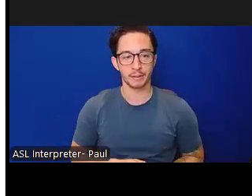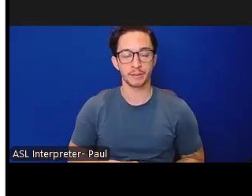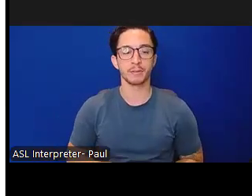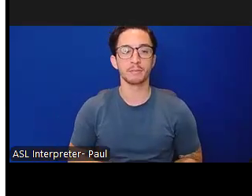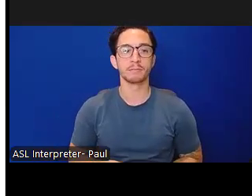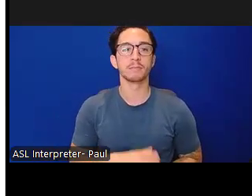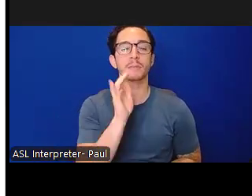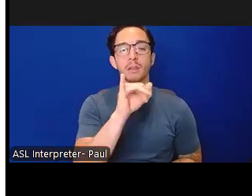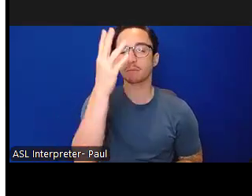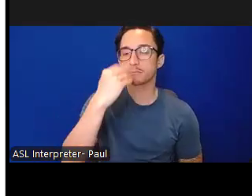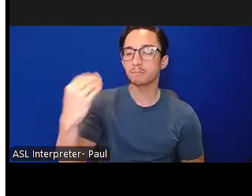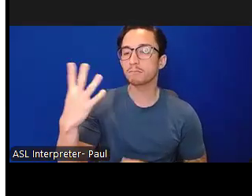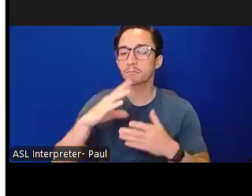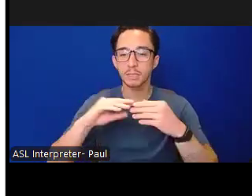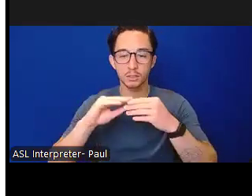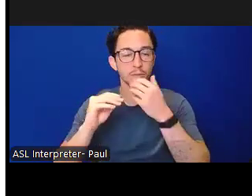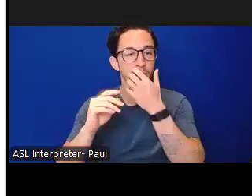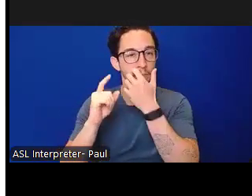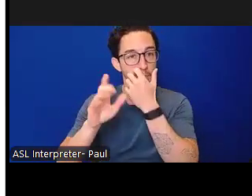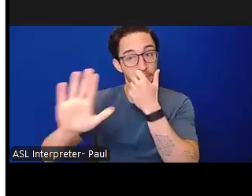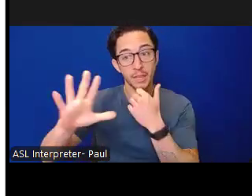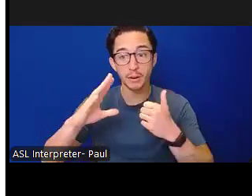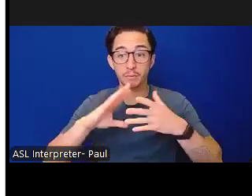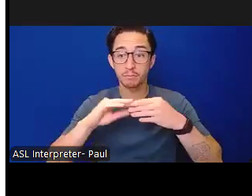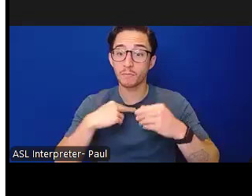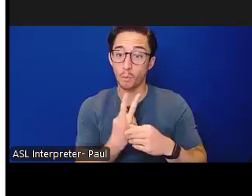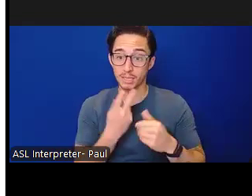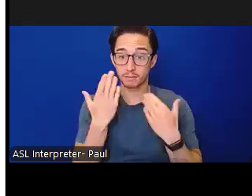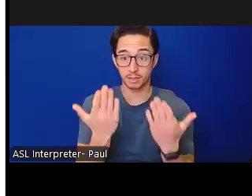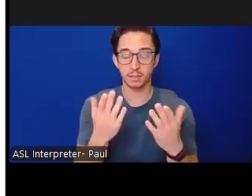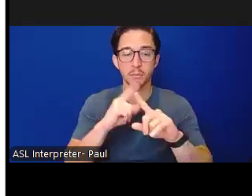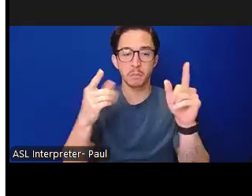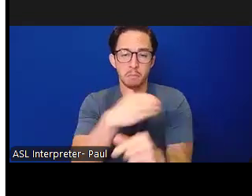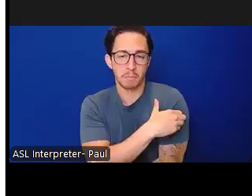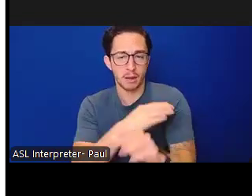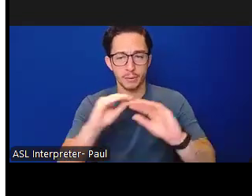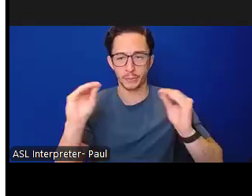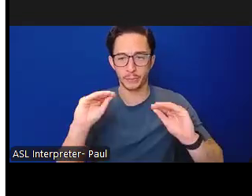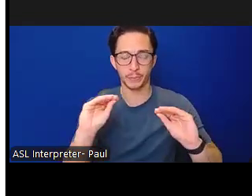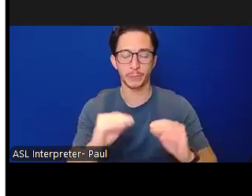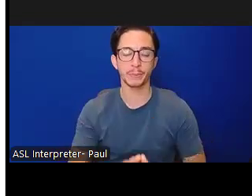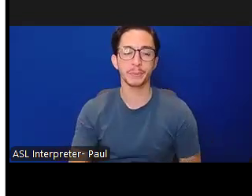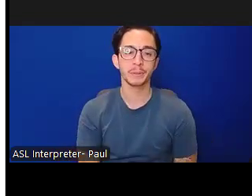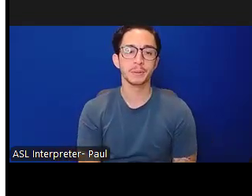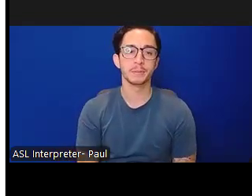this message that while their voices are present, their power is not.